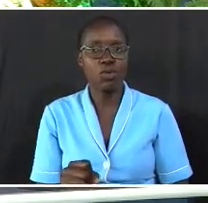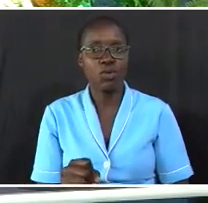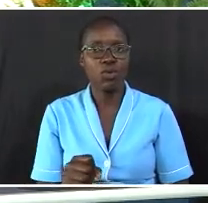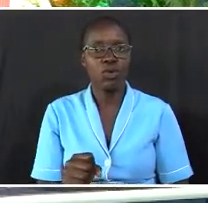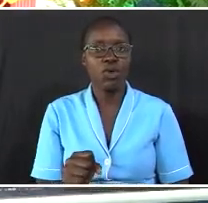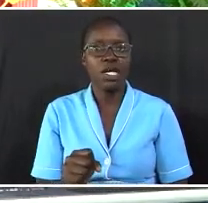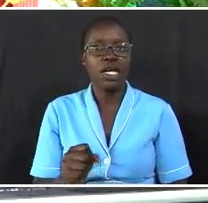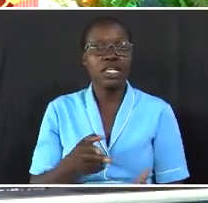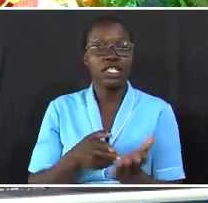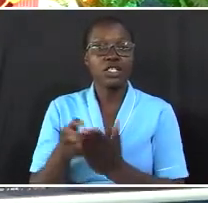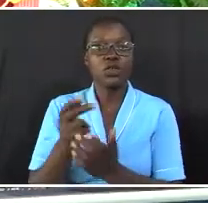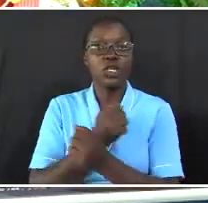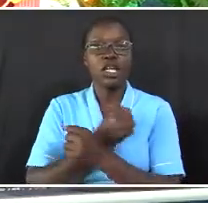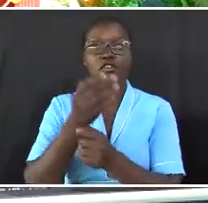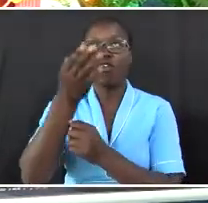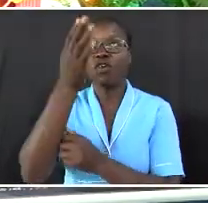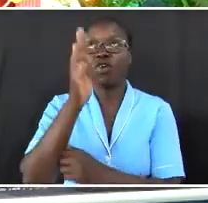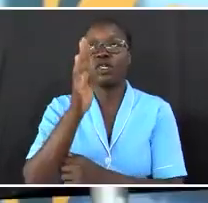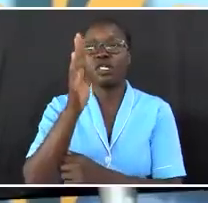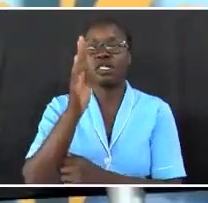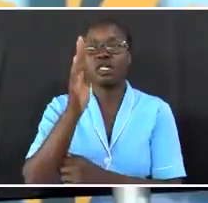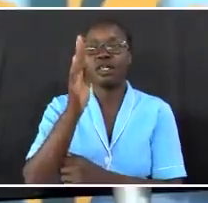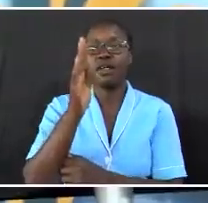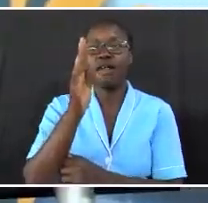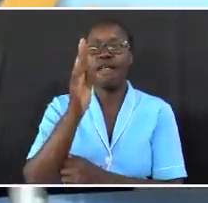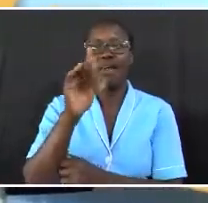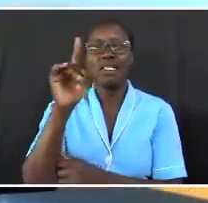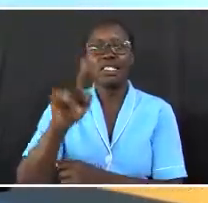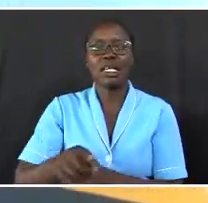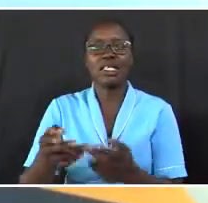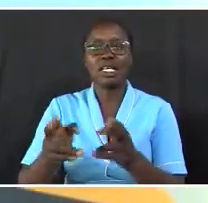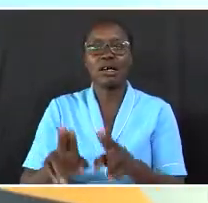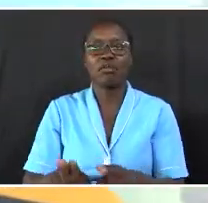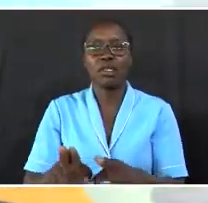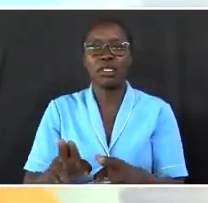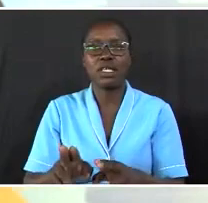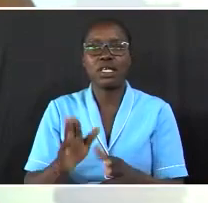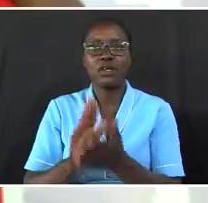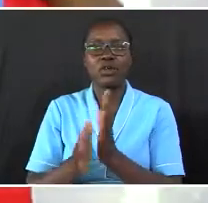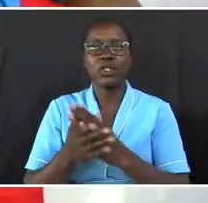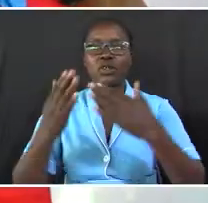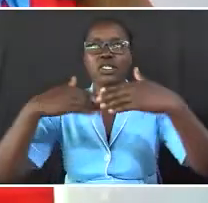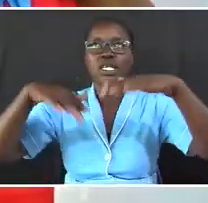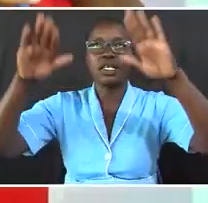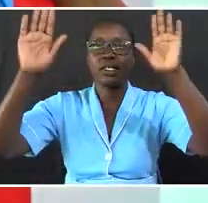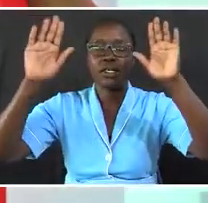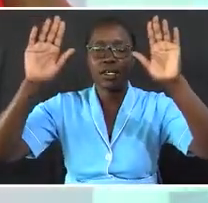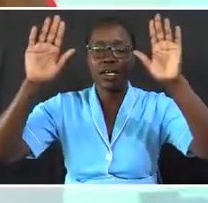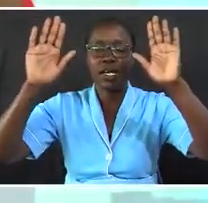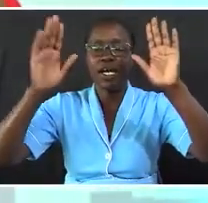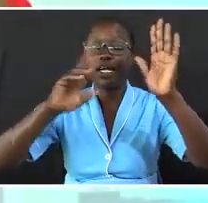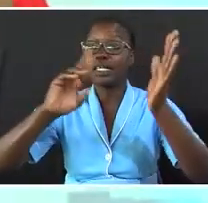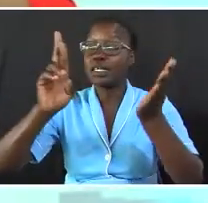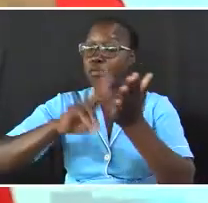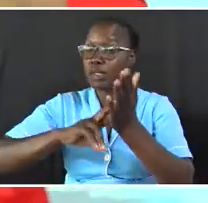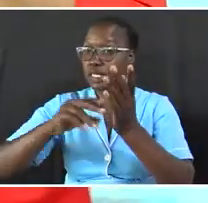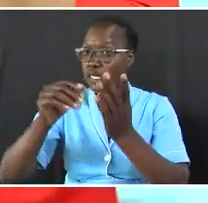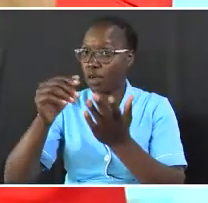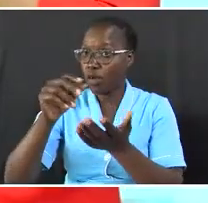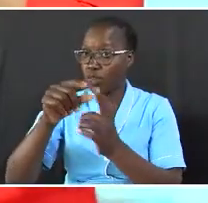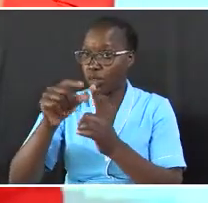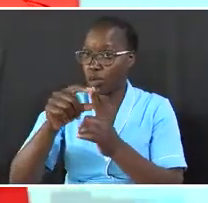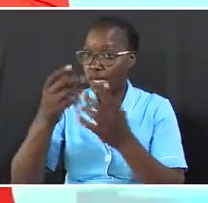in genuine love for God, it cannot happen without surrender. And I'm repeating this word